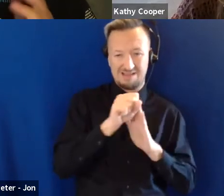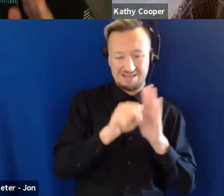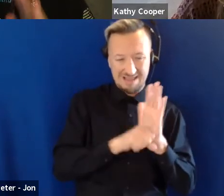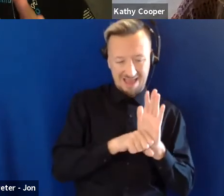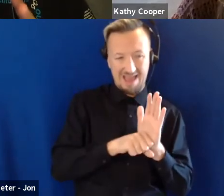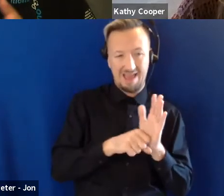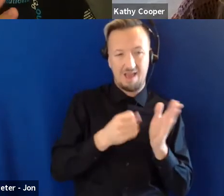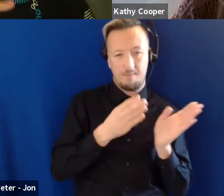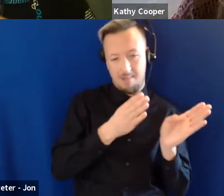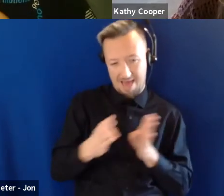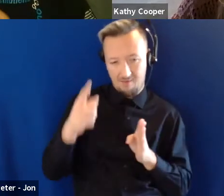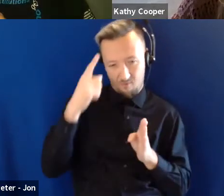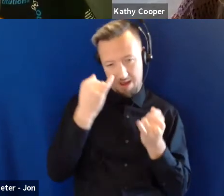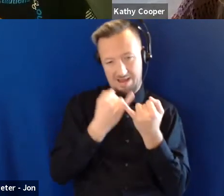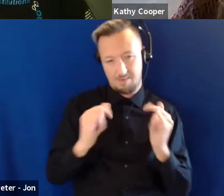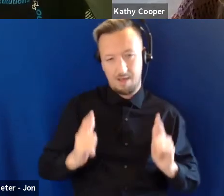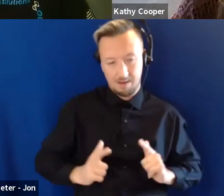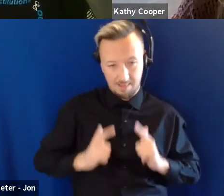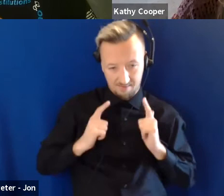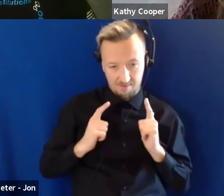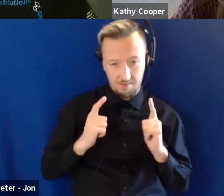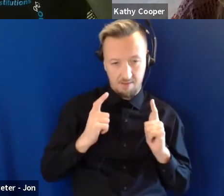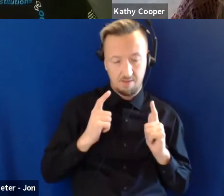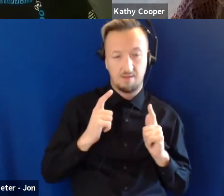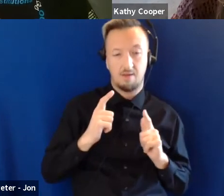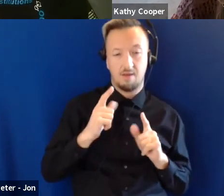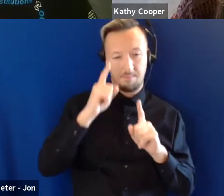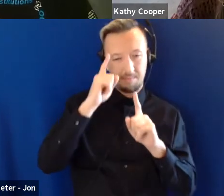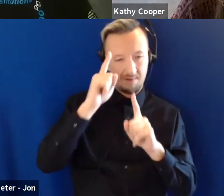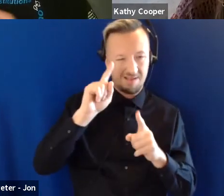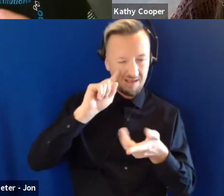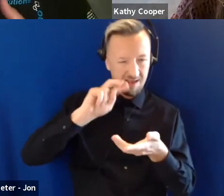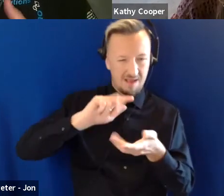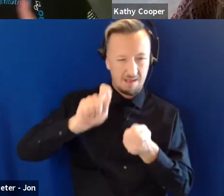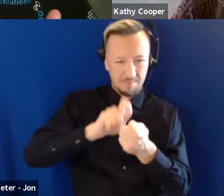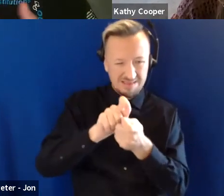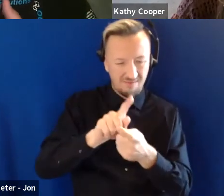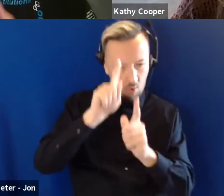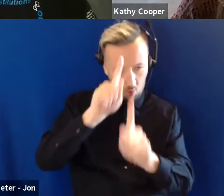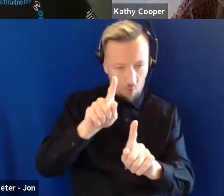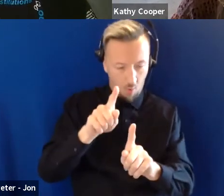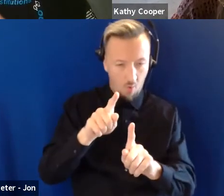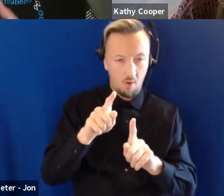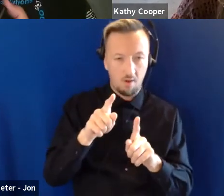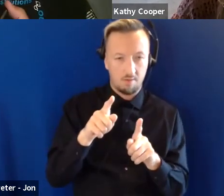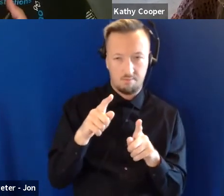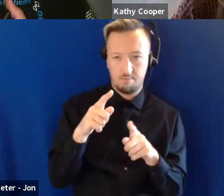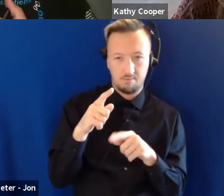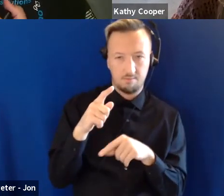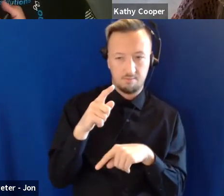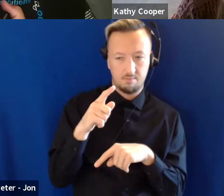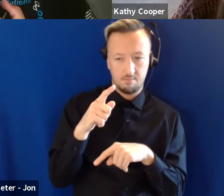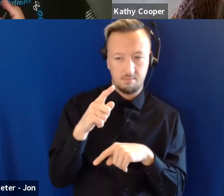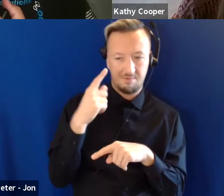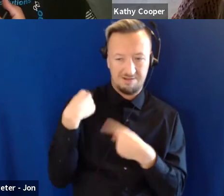a specific, sort of goal around outreach, for the past, at least the past, I think